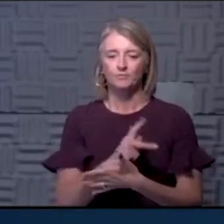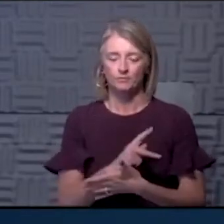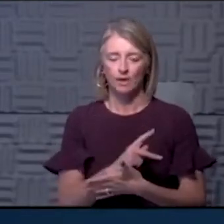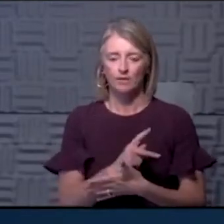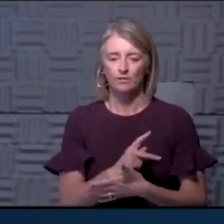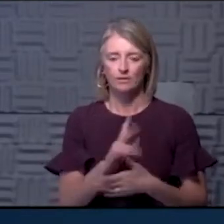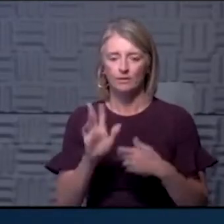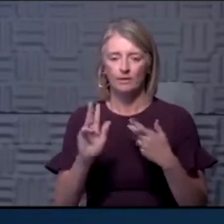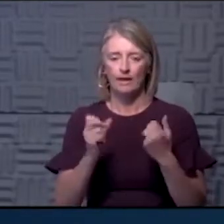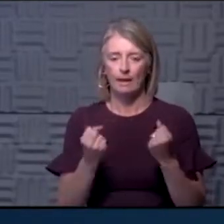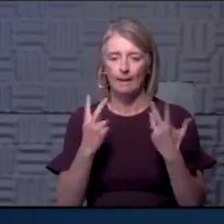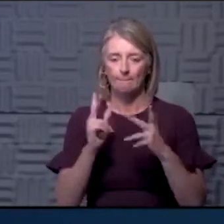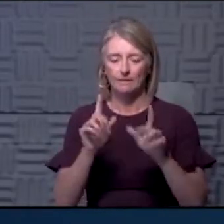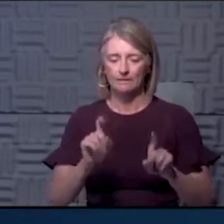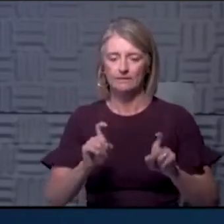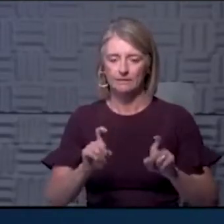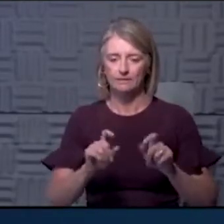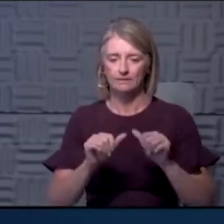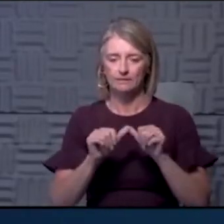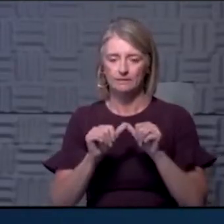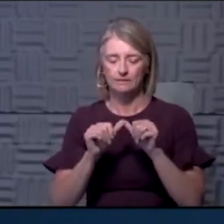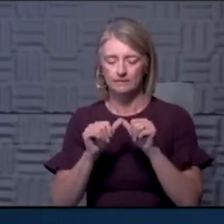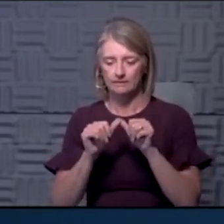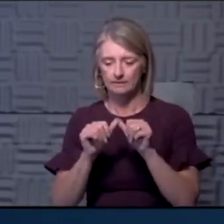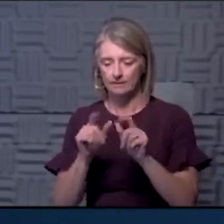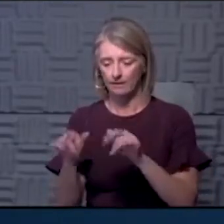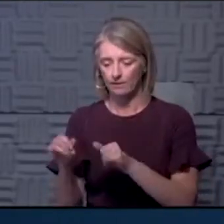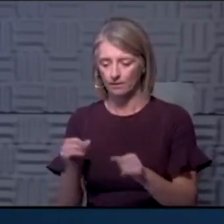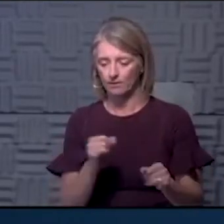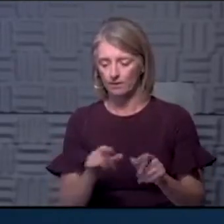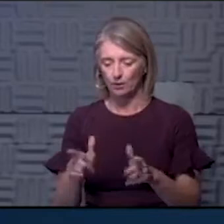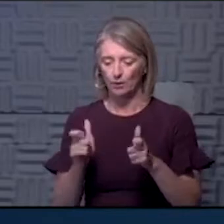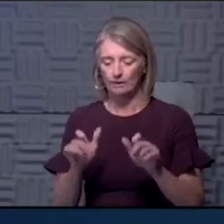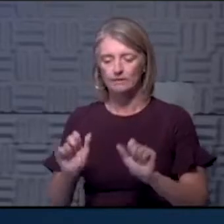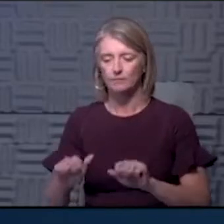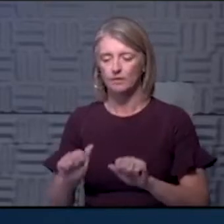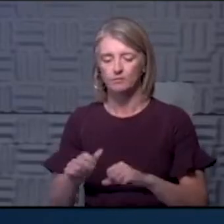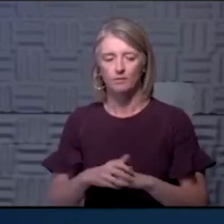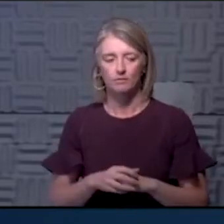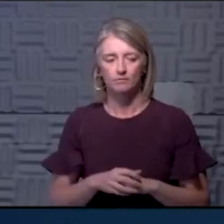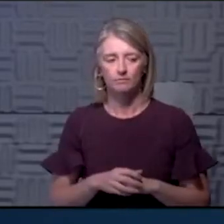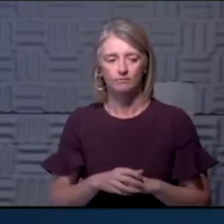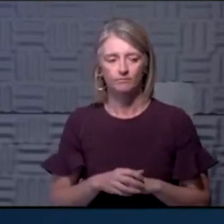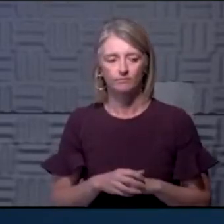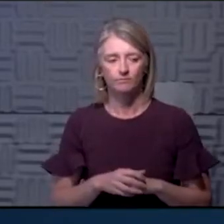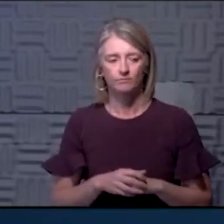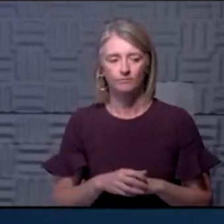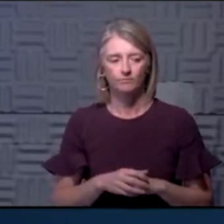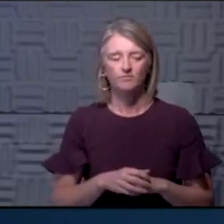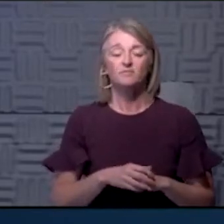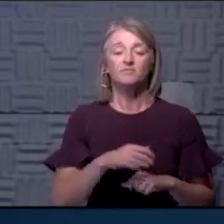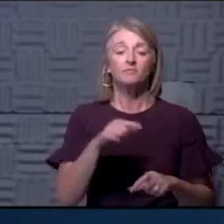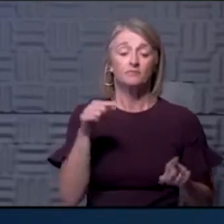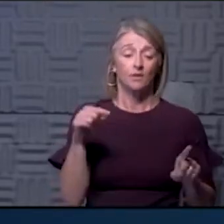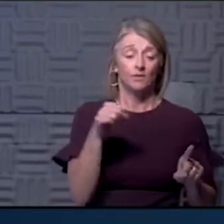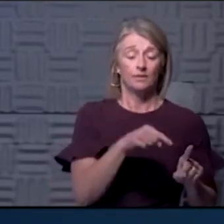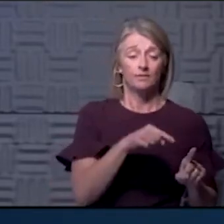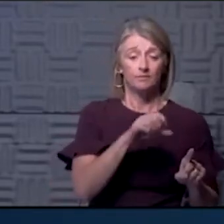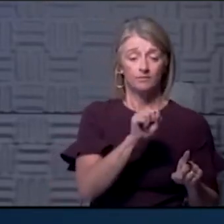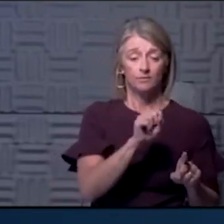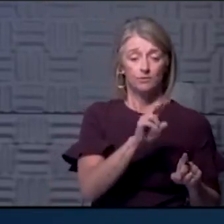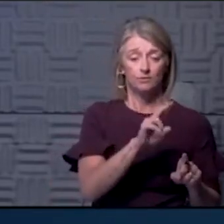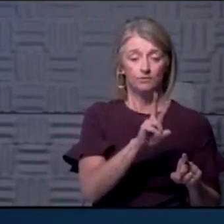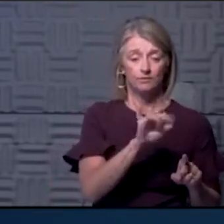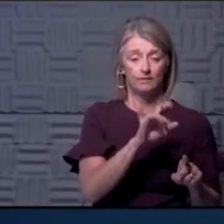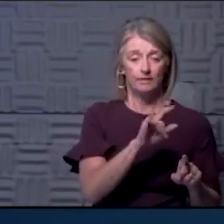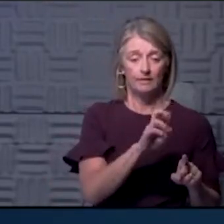testing to make sure that we can get those individuals tested as quickly as possible. And then on the prevalence and surveillance side, we're looking